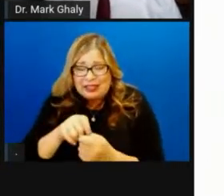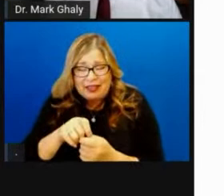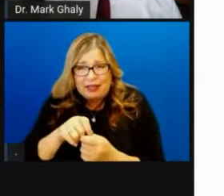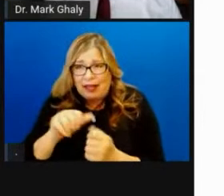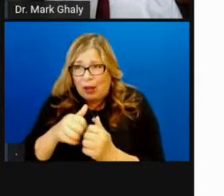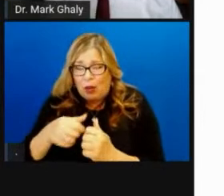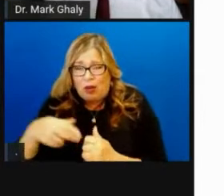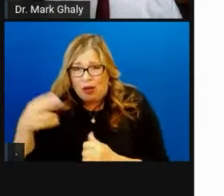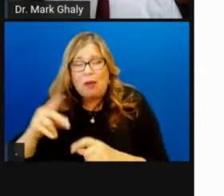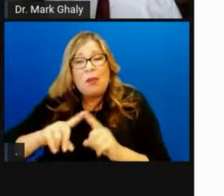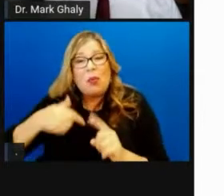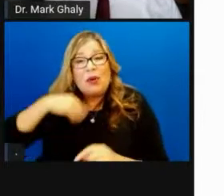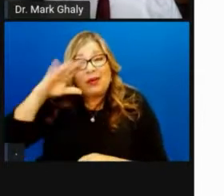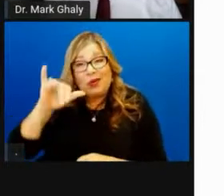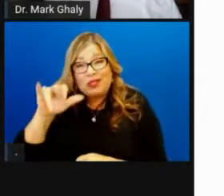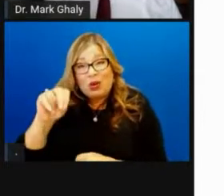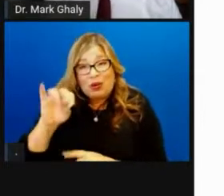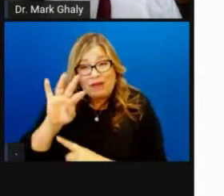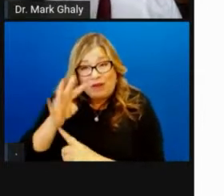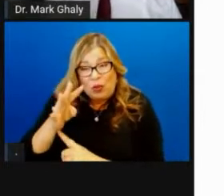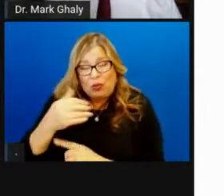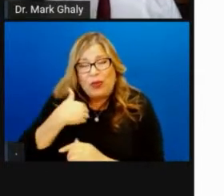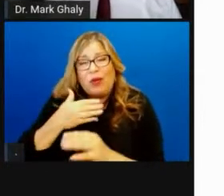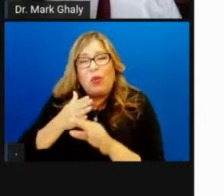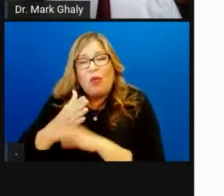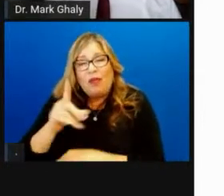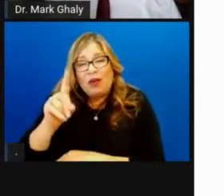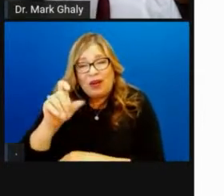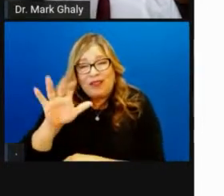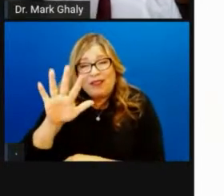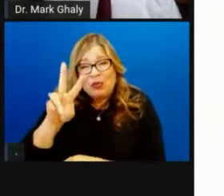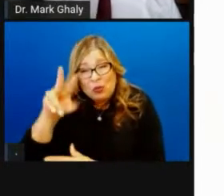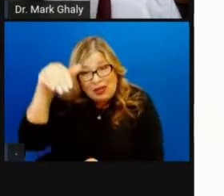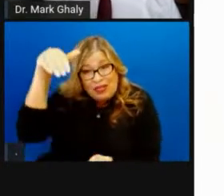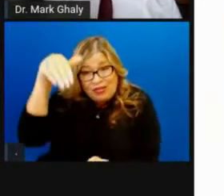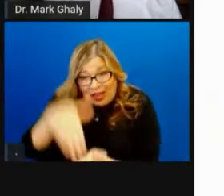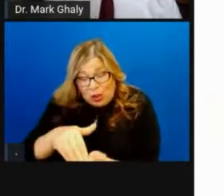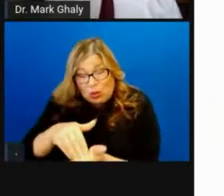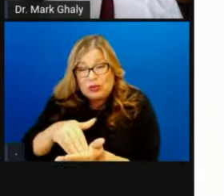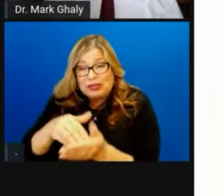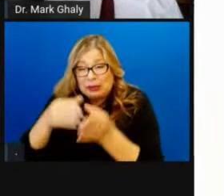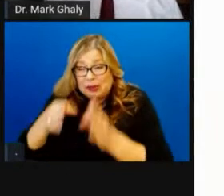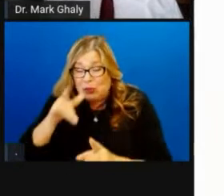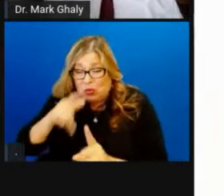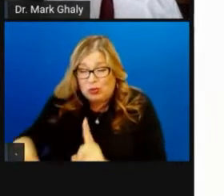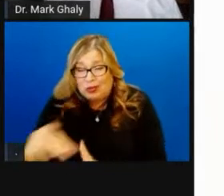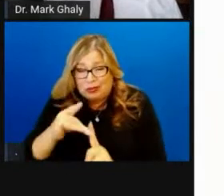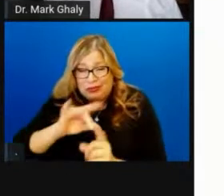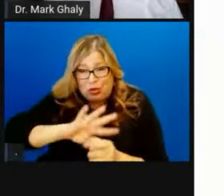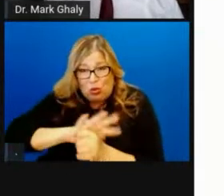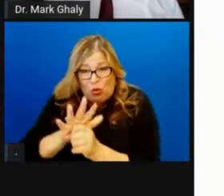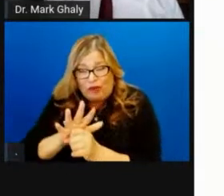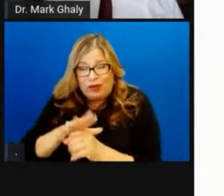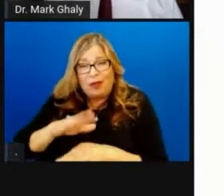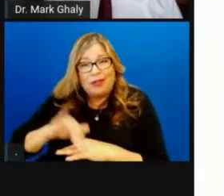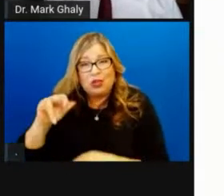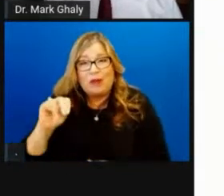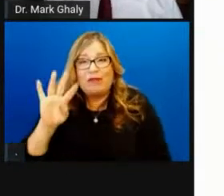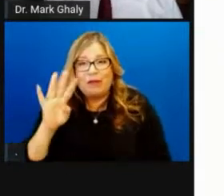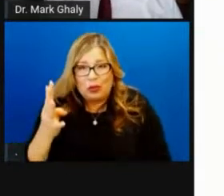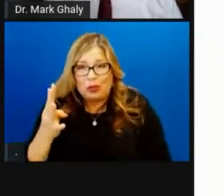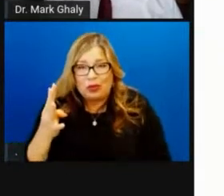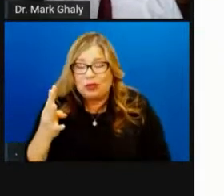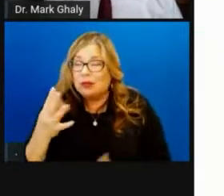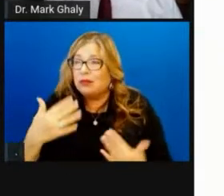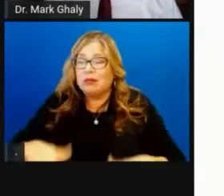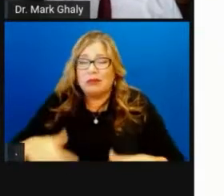4th, we had over 152,000 reported cases of COVID in the state. We know that spread was